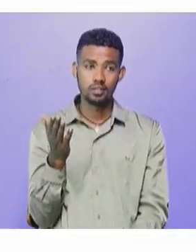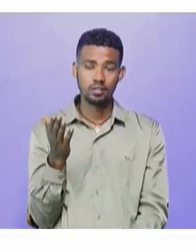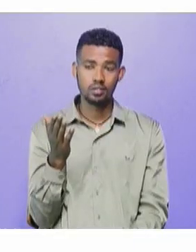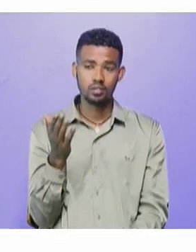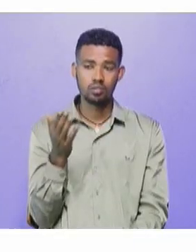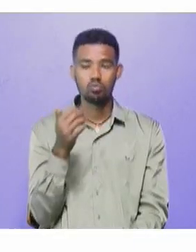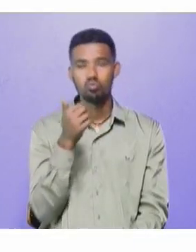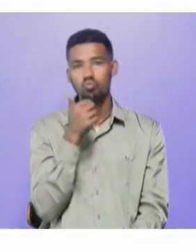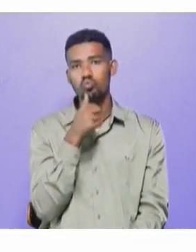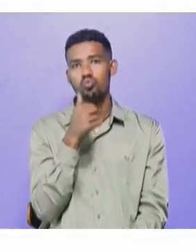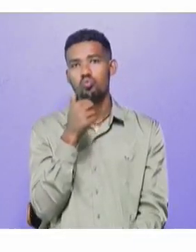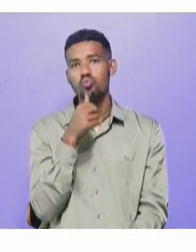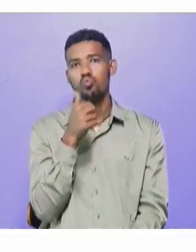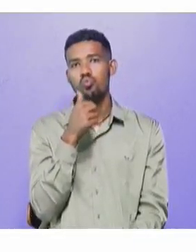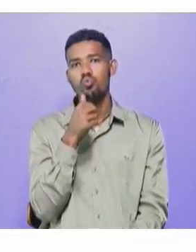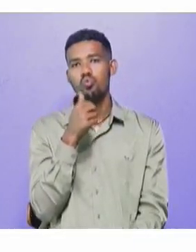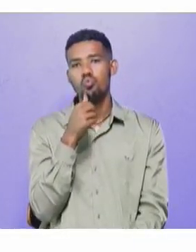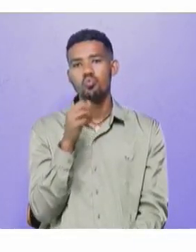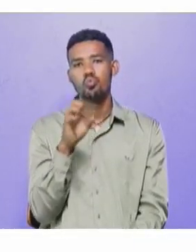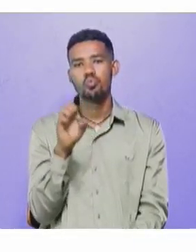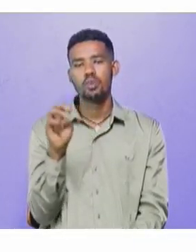women.